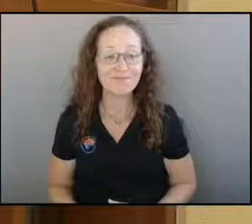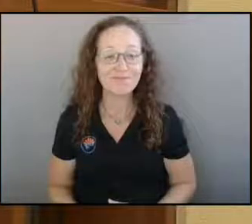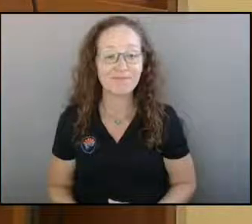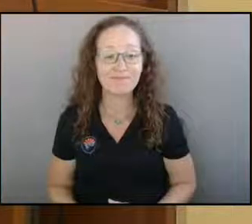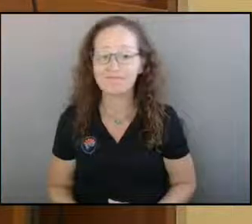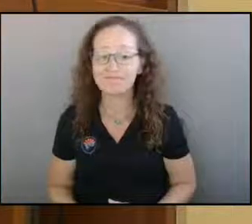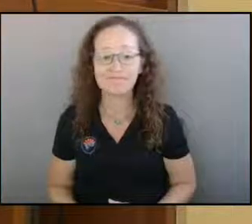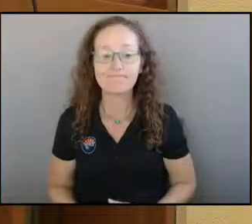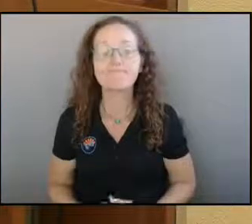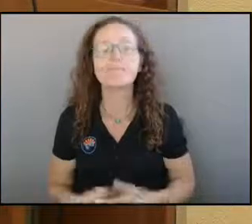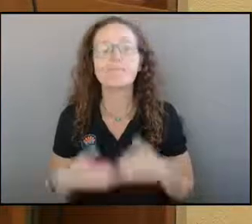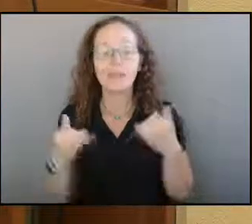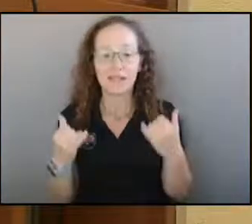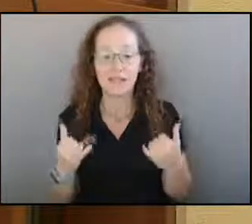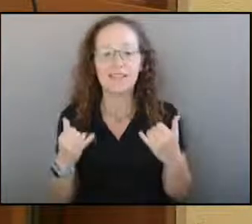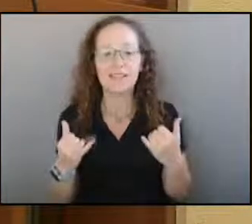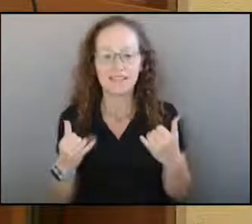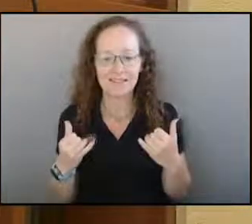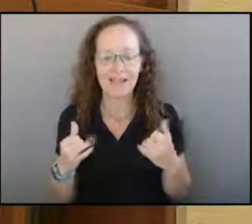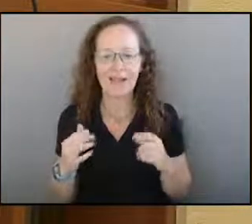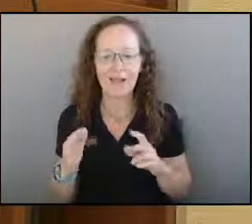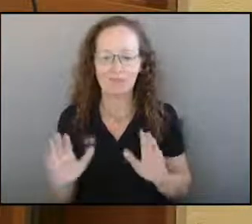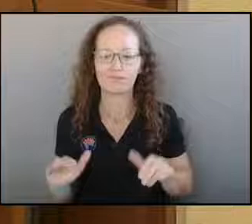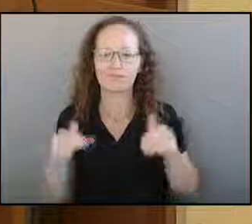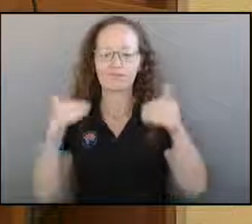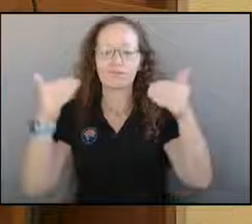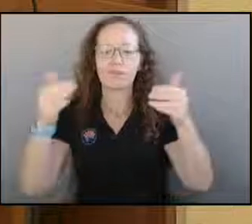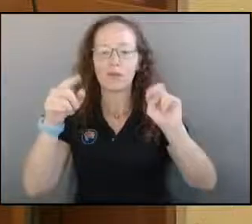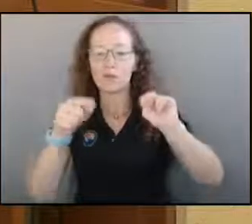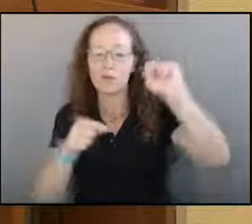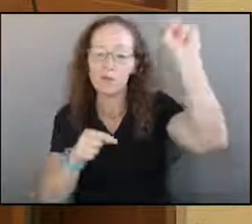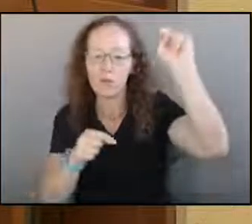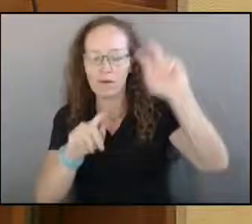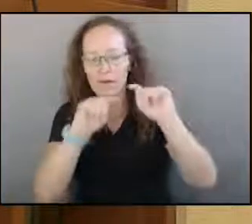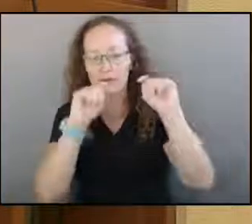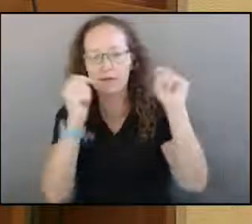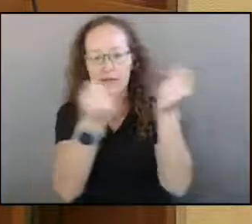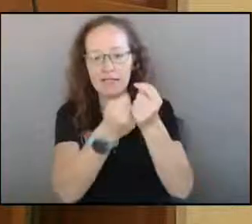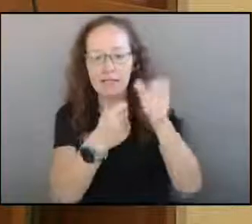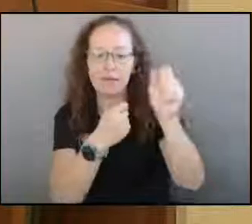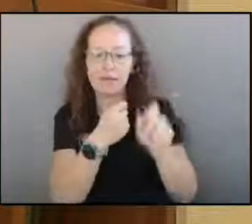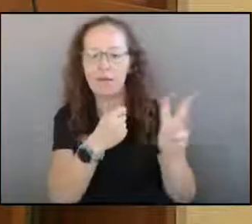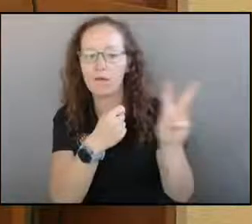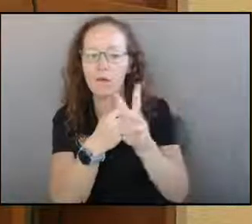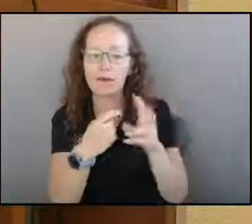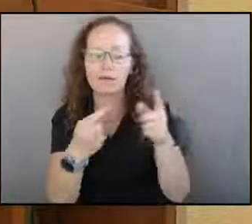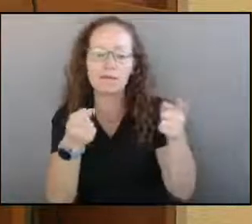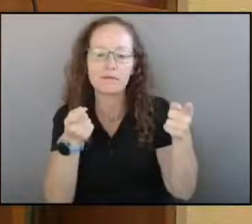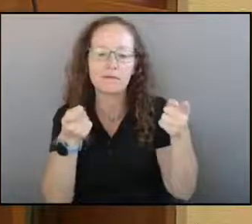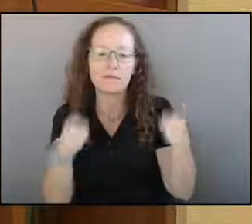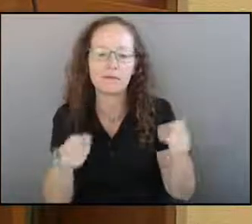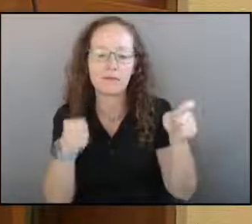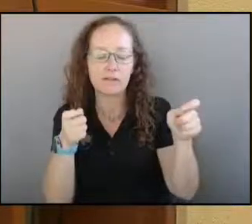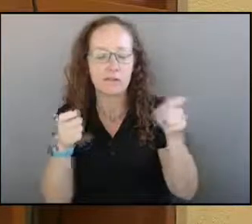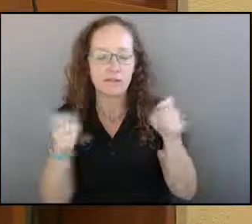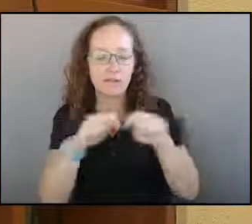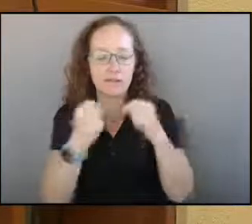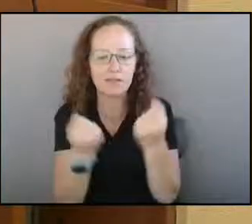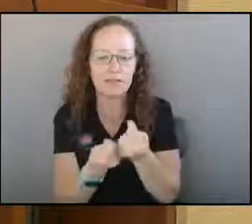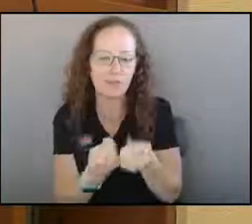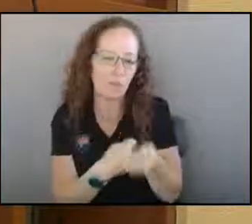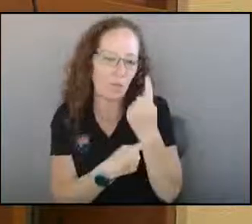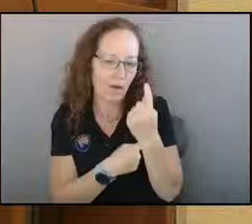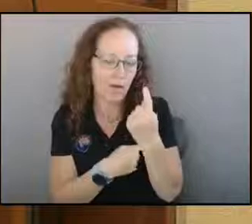And now we're going to take it to the north for our operations update from Southwest Incident Management Team 1, Operations Section Chief